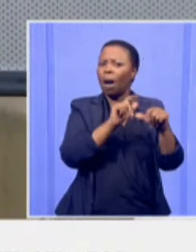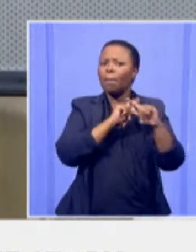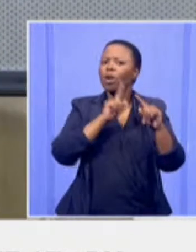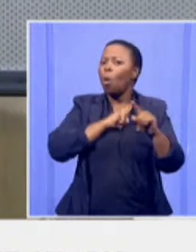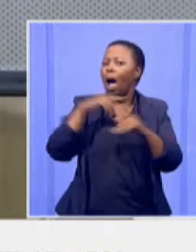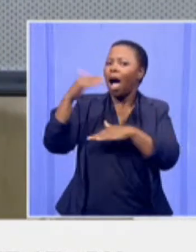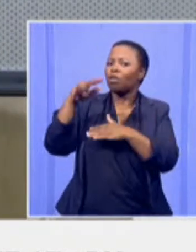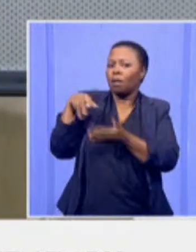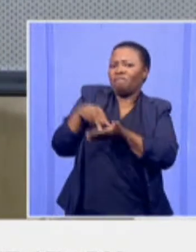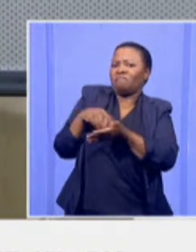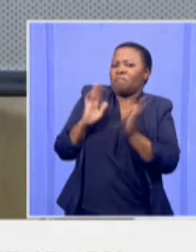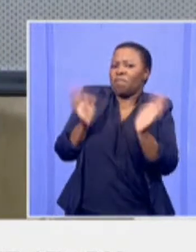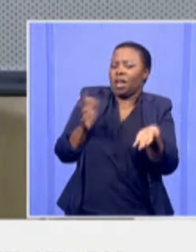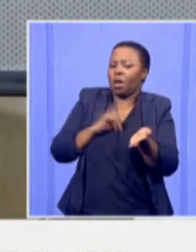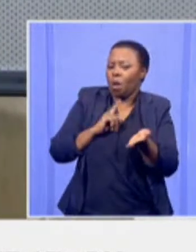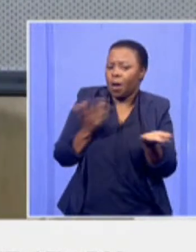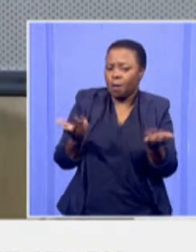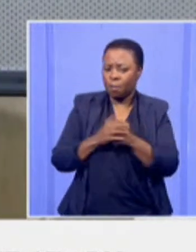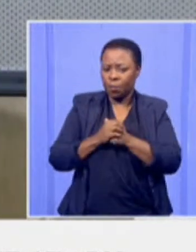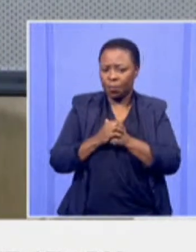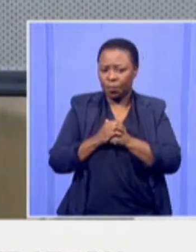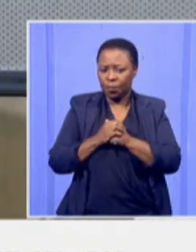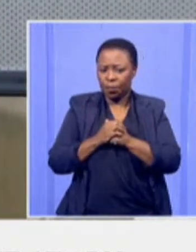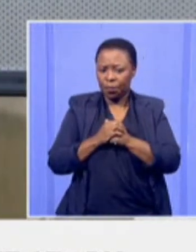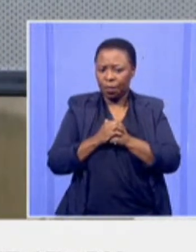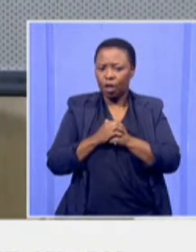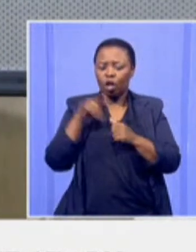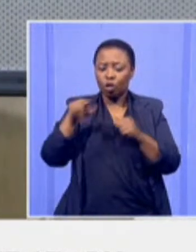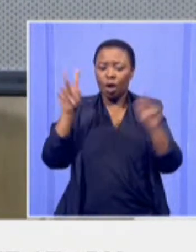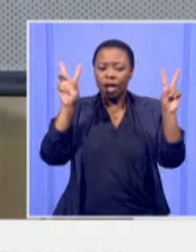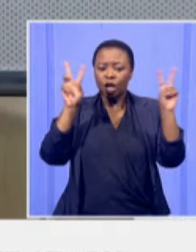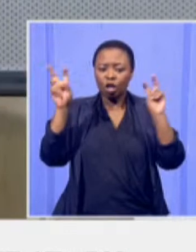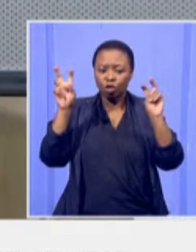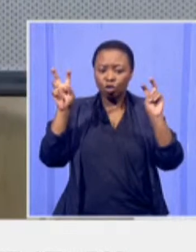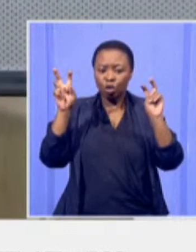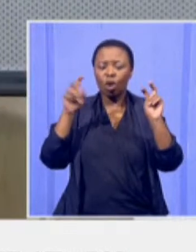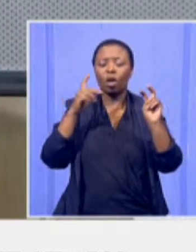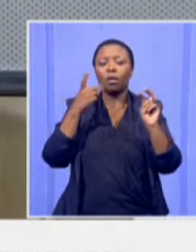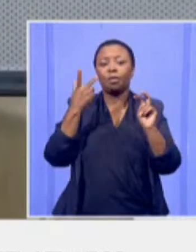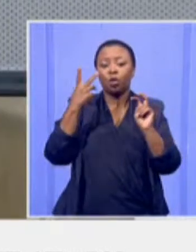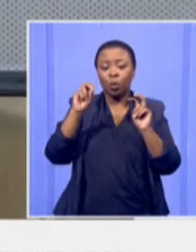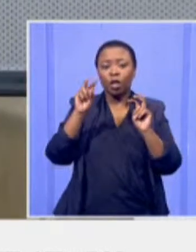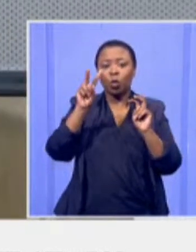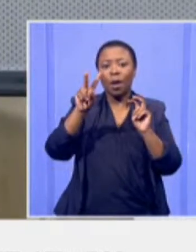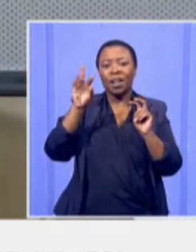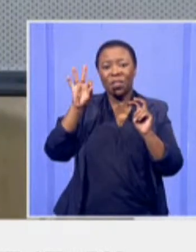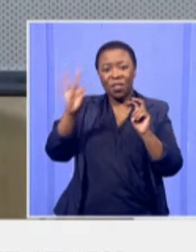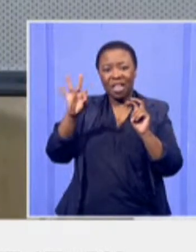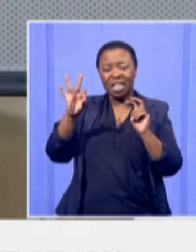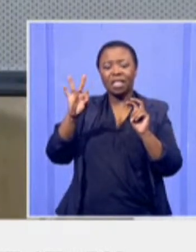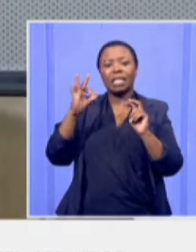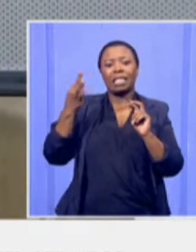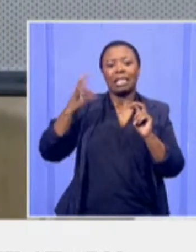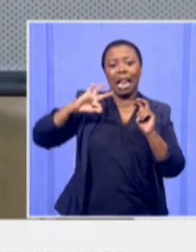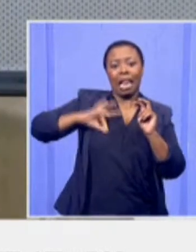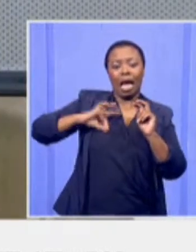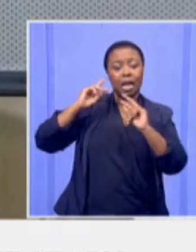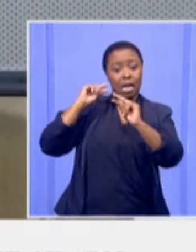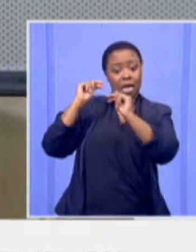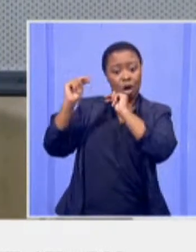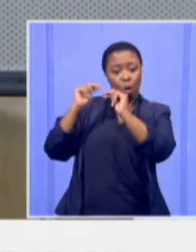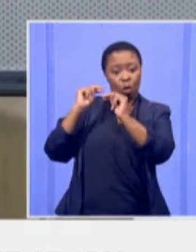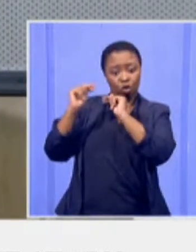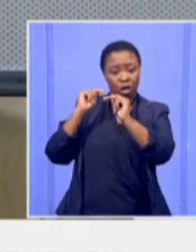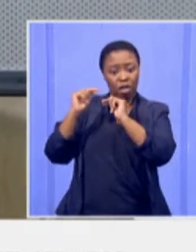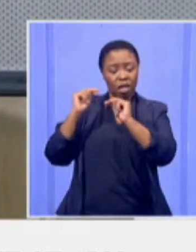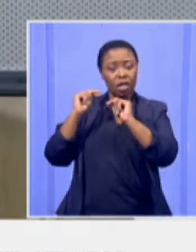The main issue was deadlocked with the university on the 2023 salary negotiations. Yes, we have